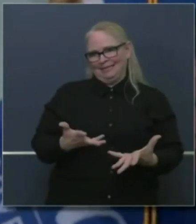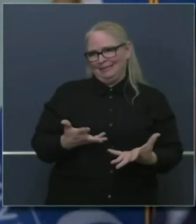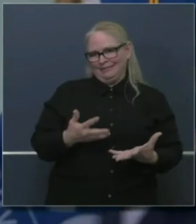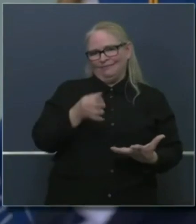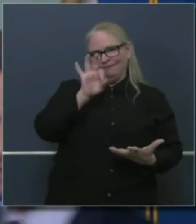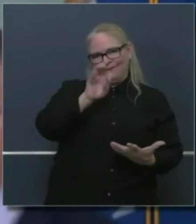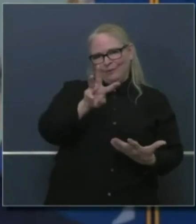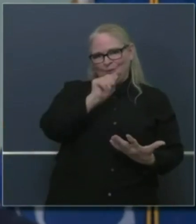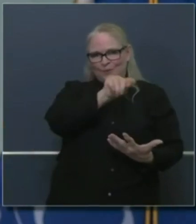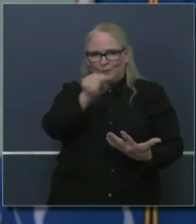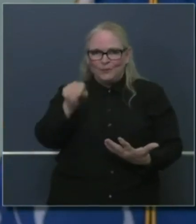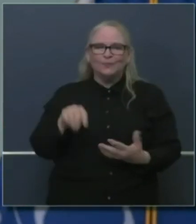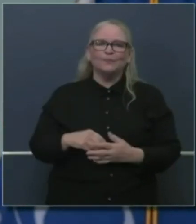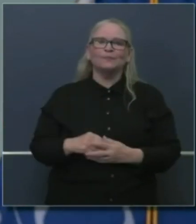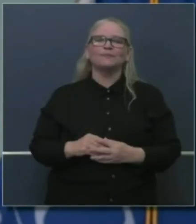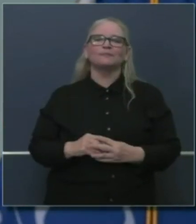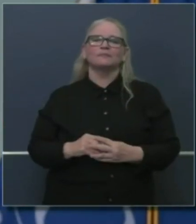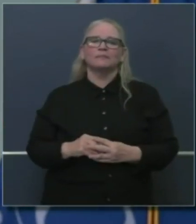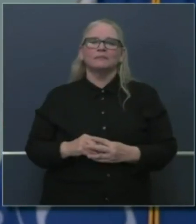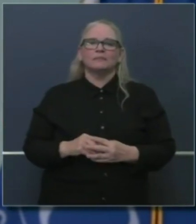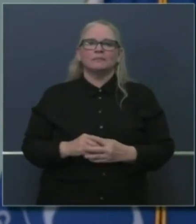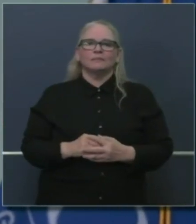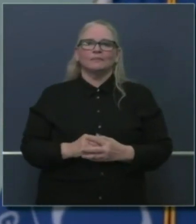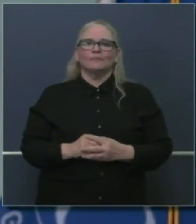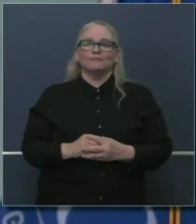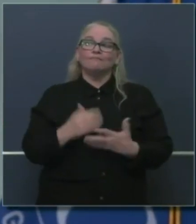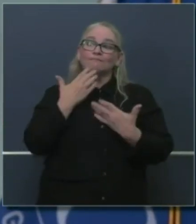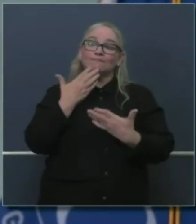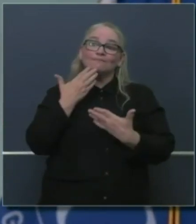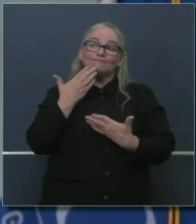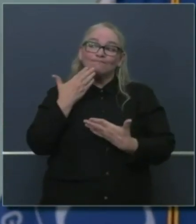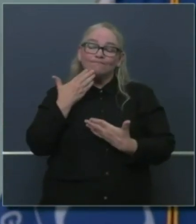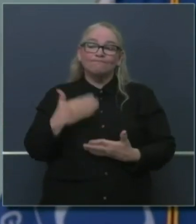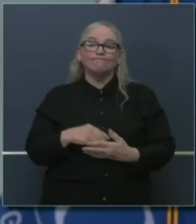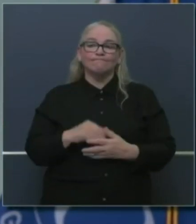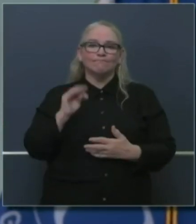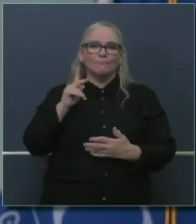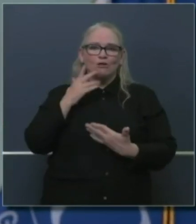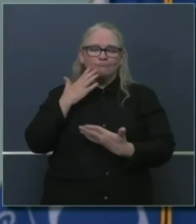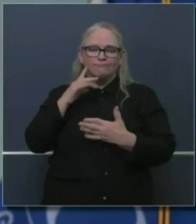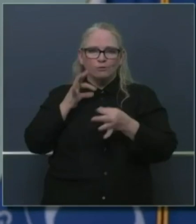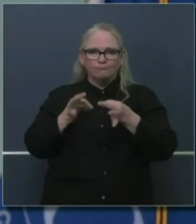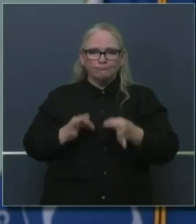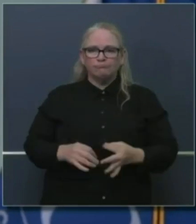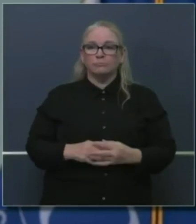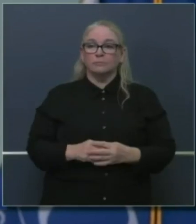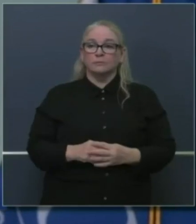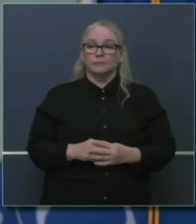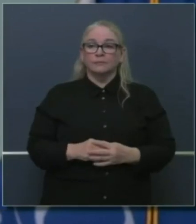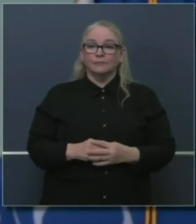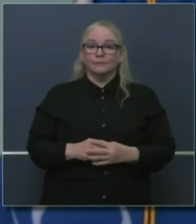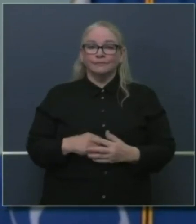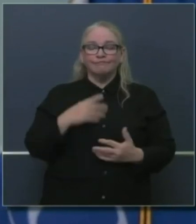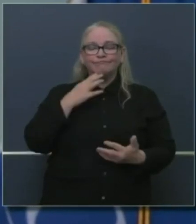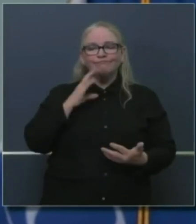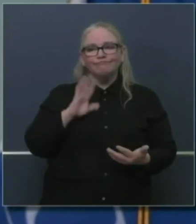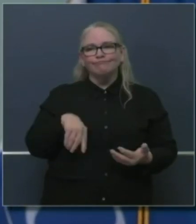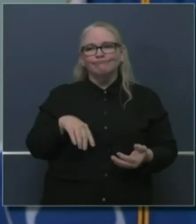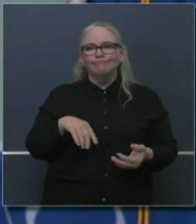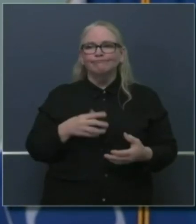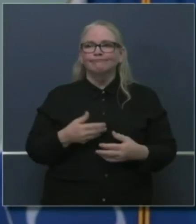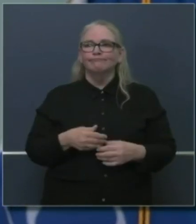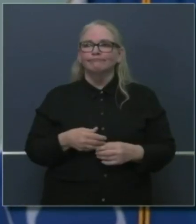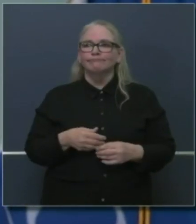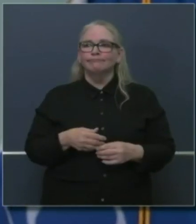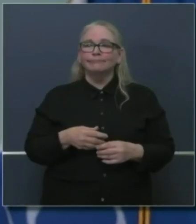Thank you, Director. I'm hard-pressed to find any state, maybe you might find a state or two, that didn't struggle with the same challenges.